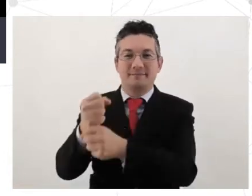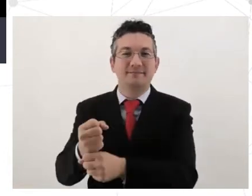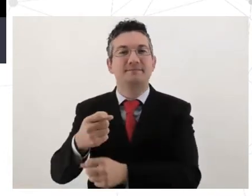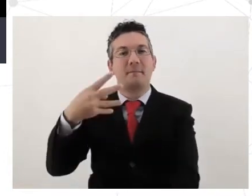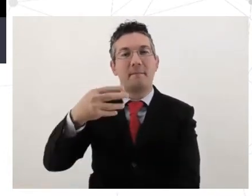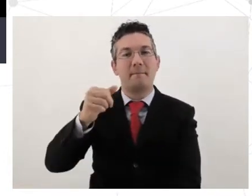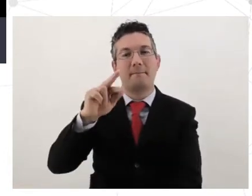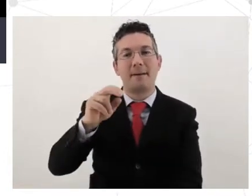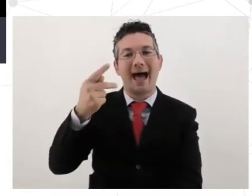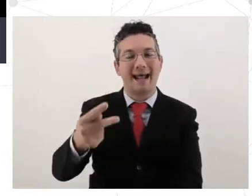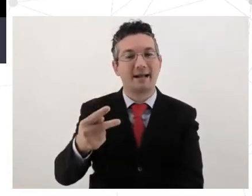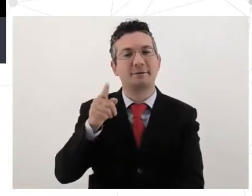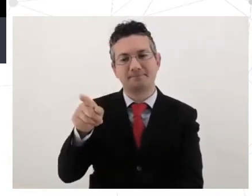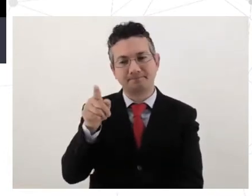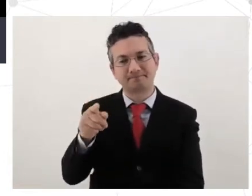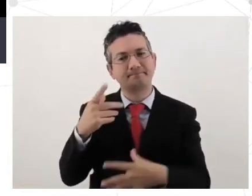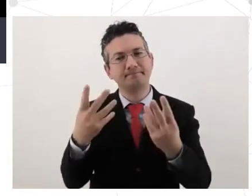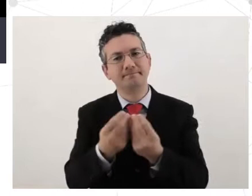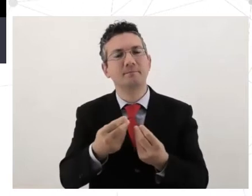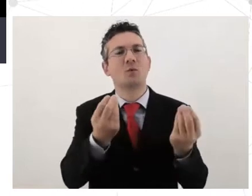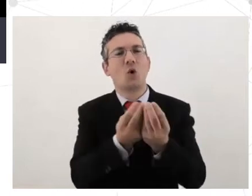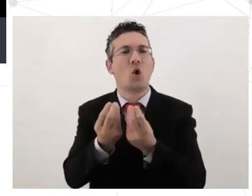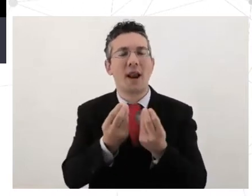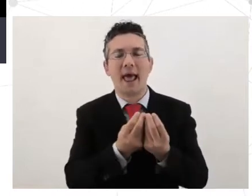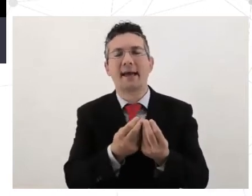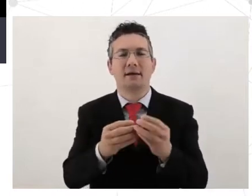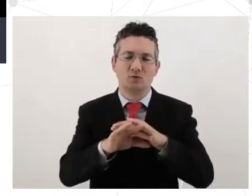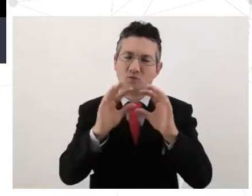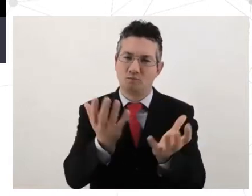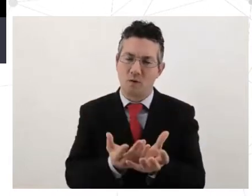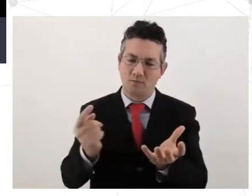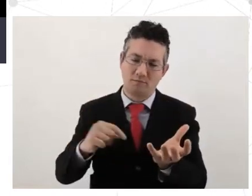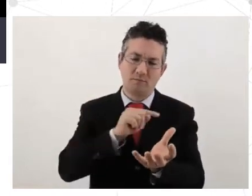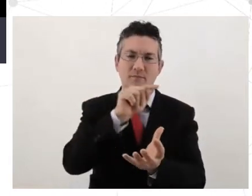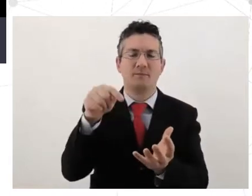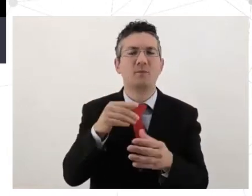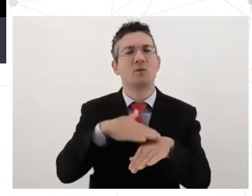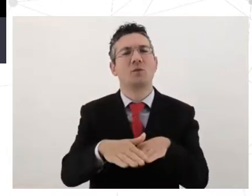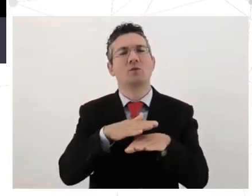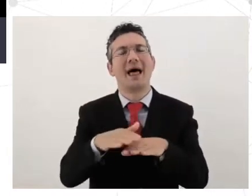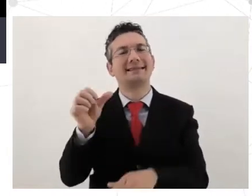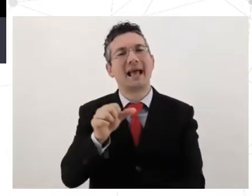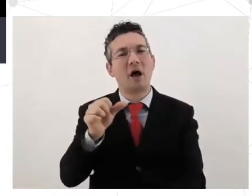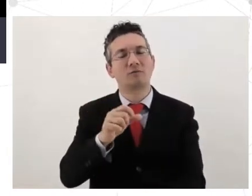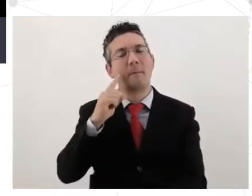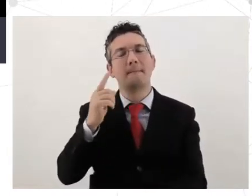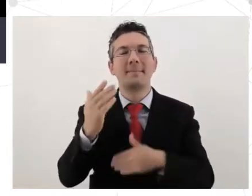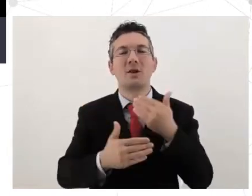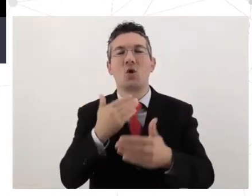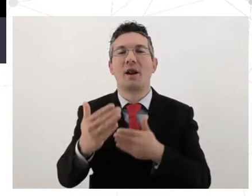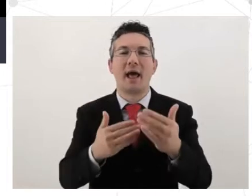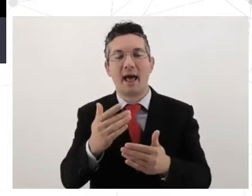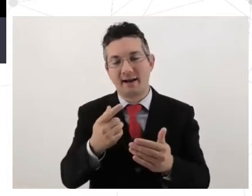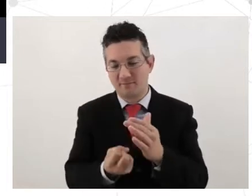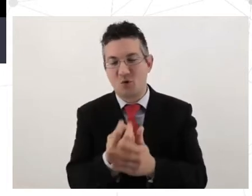on. I will. If you just sort of say next slide, then I'll just move.